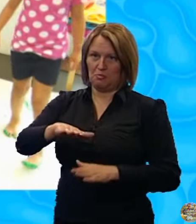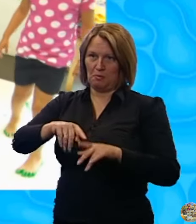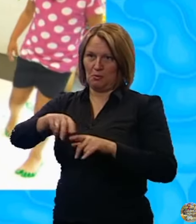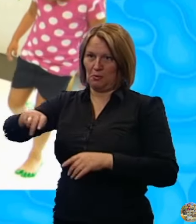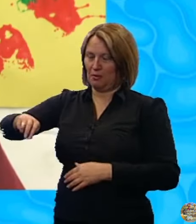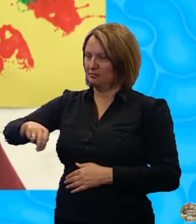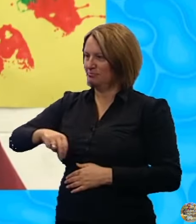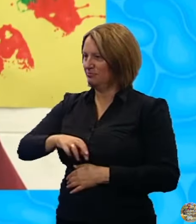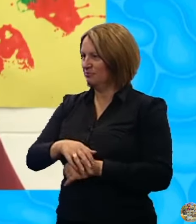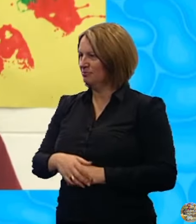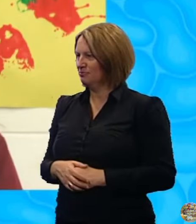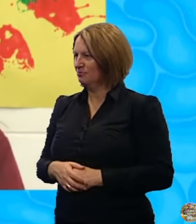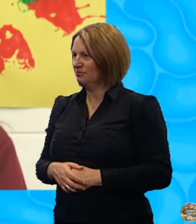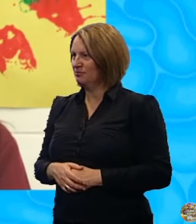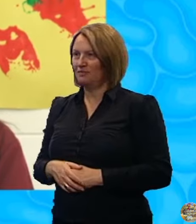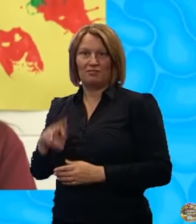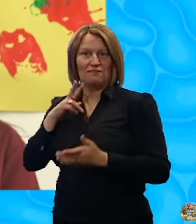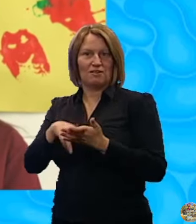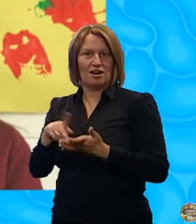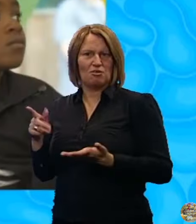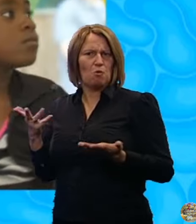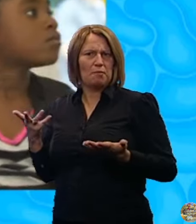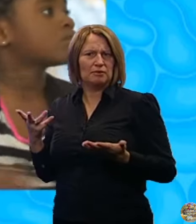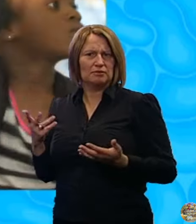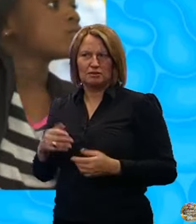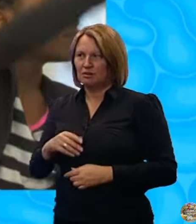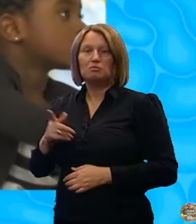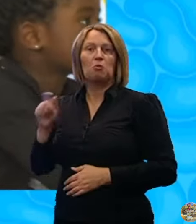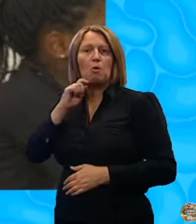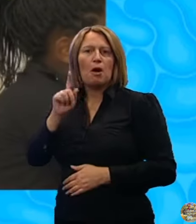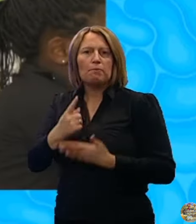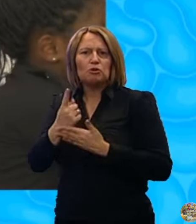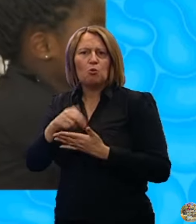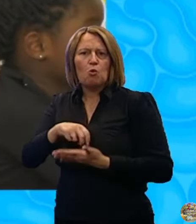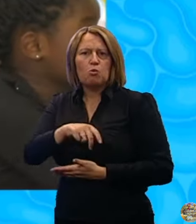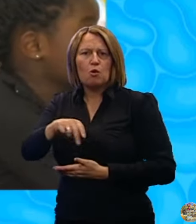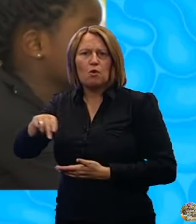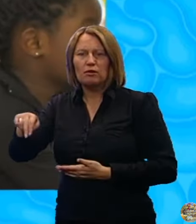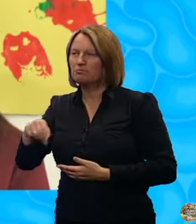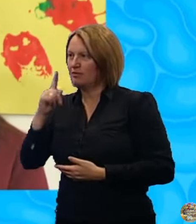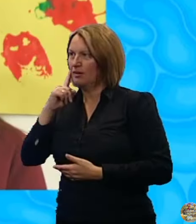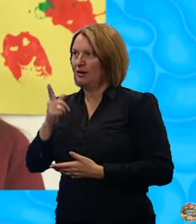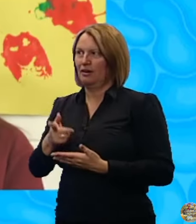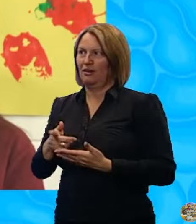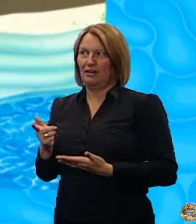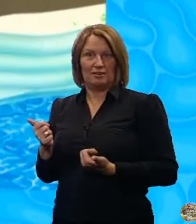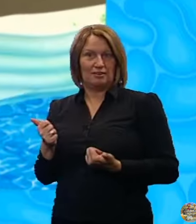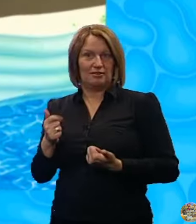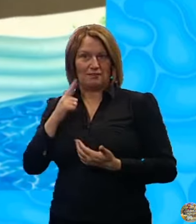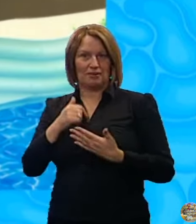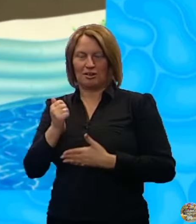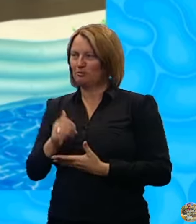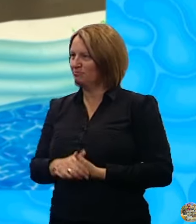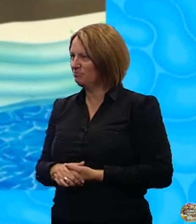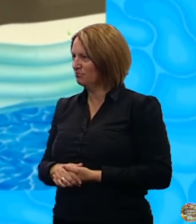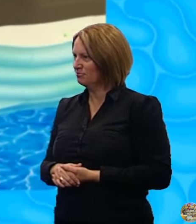virus? Now, what do you think would happen if the rest of you guys were to go down and take a walk round the pool? Let's find out.